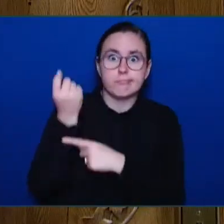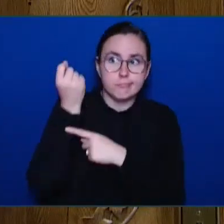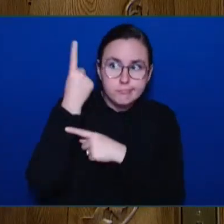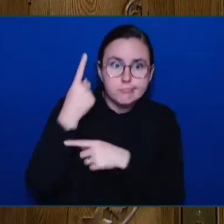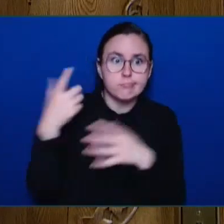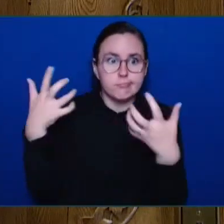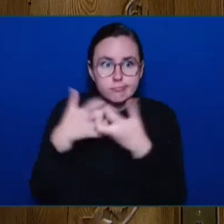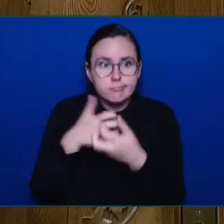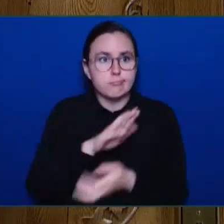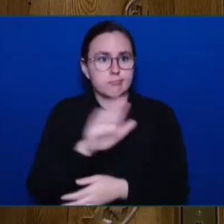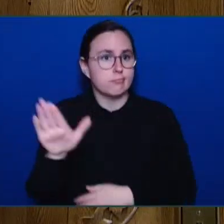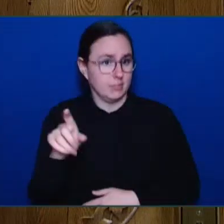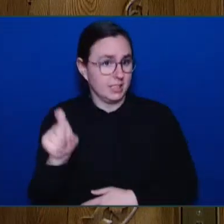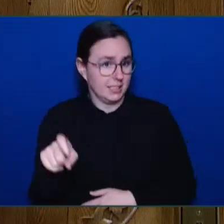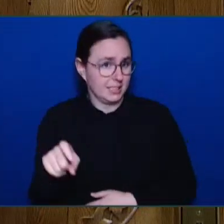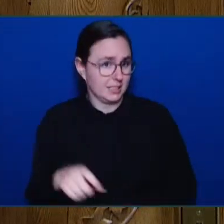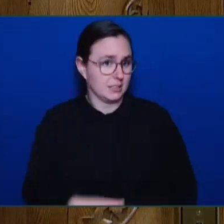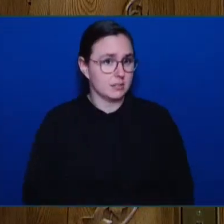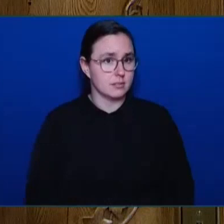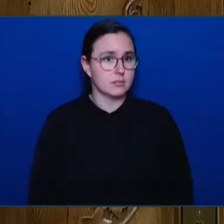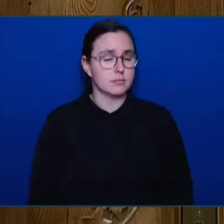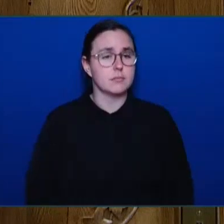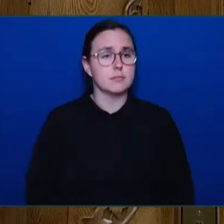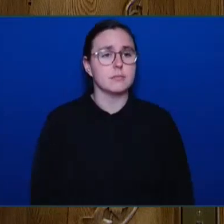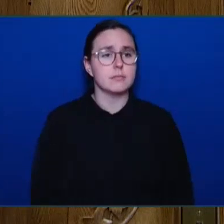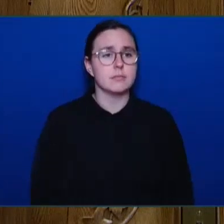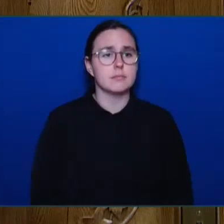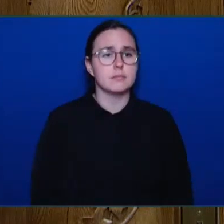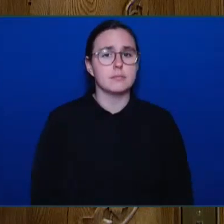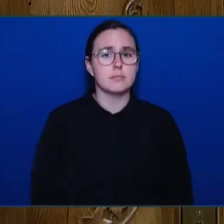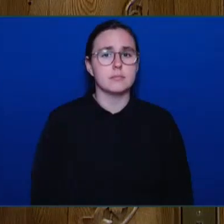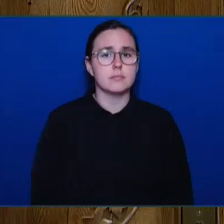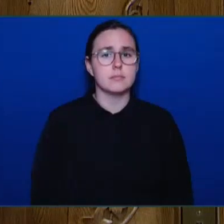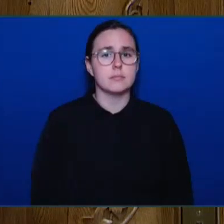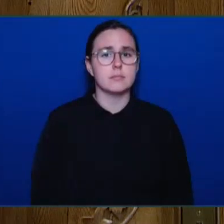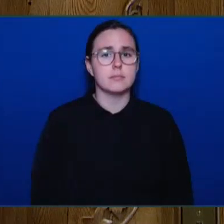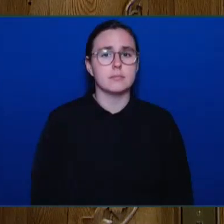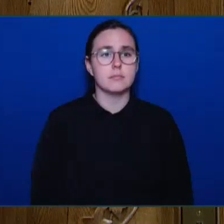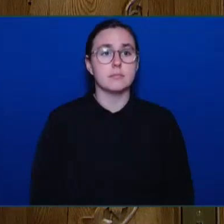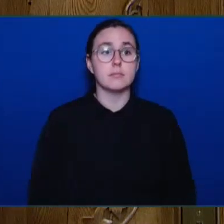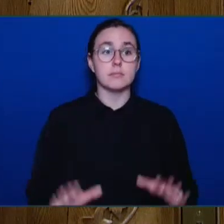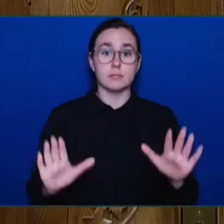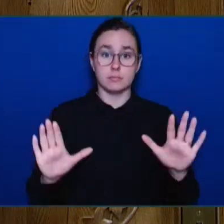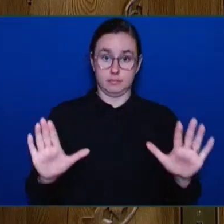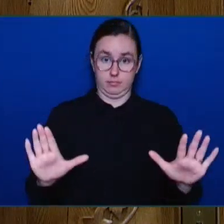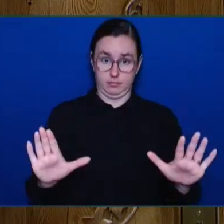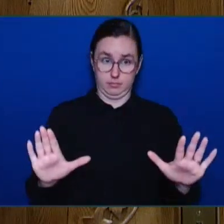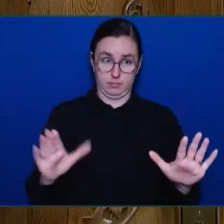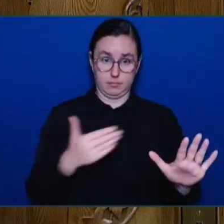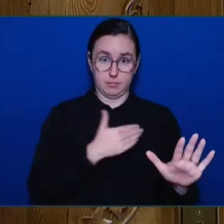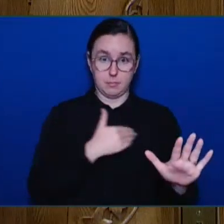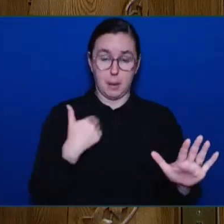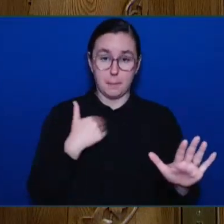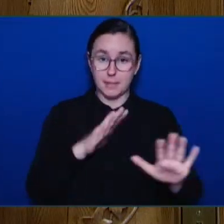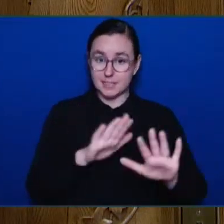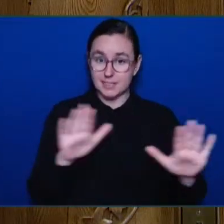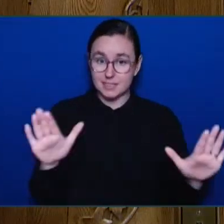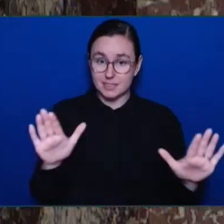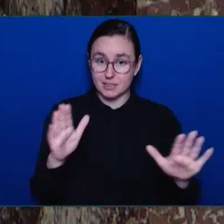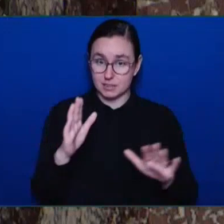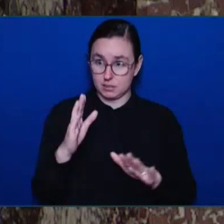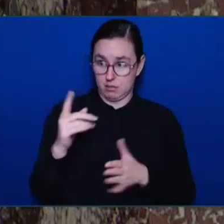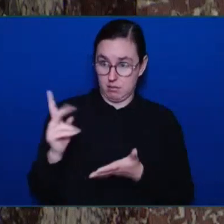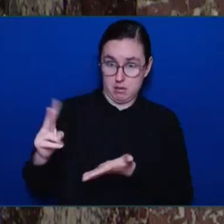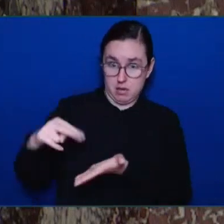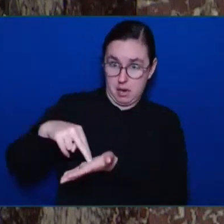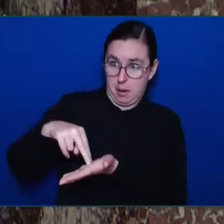Members, when one person has the floor, I ask that we listen to that person. Member for Saanich North and the Islands. Yeah, thank you, Mr.